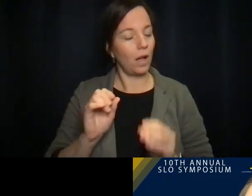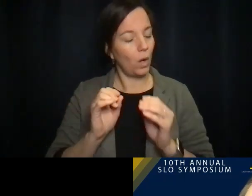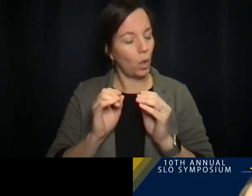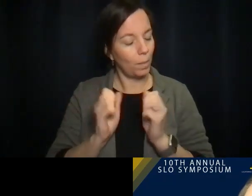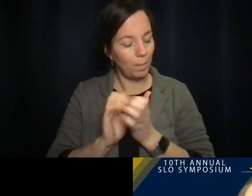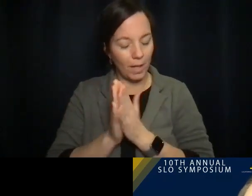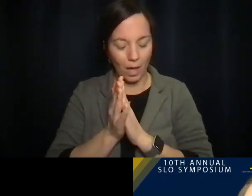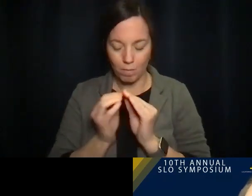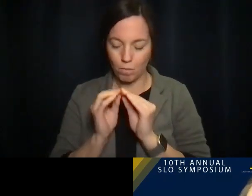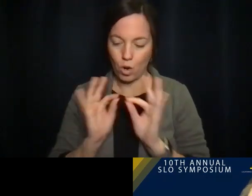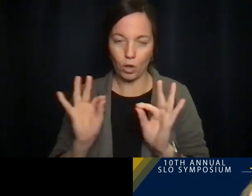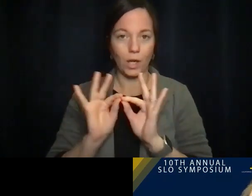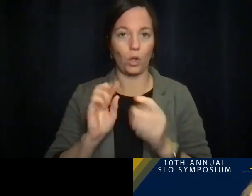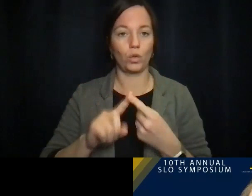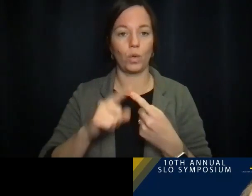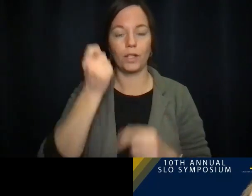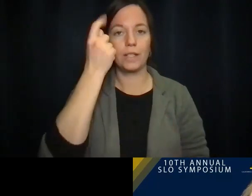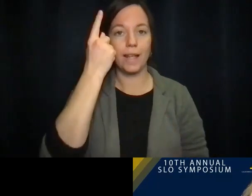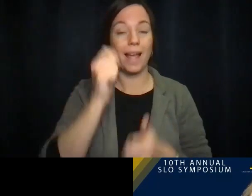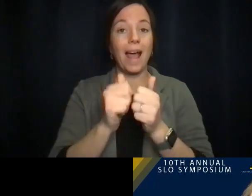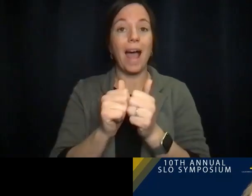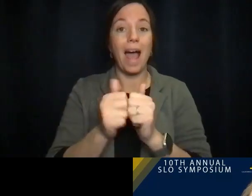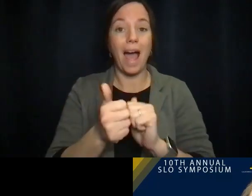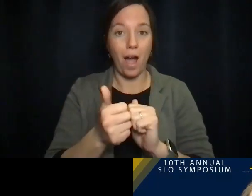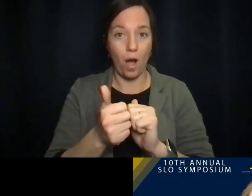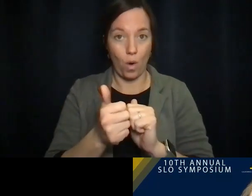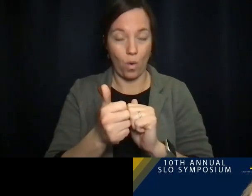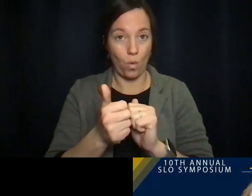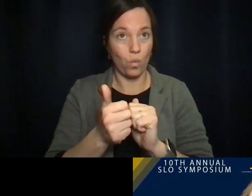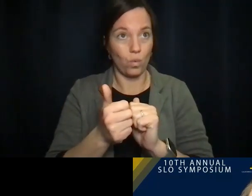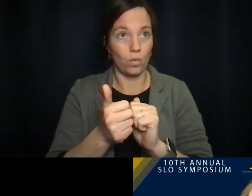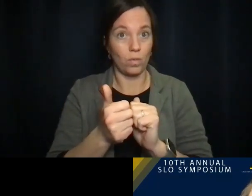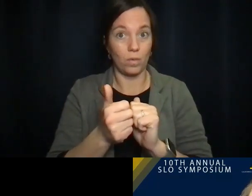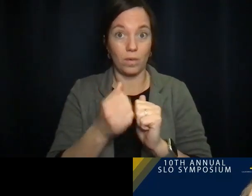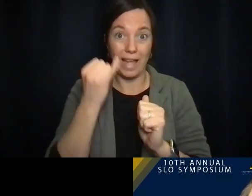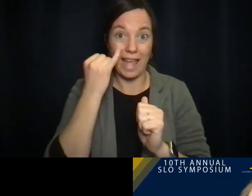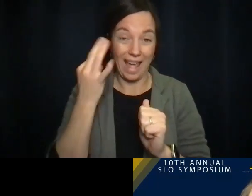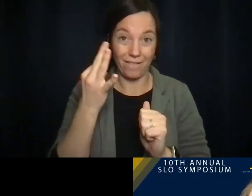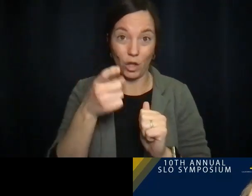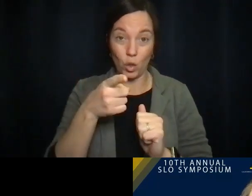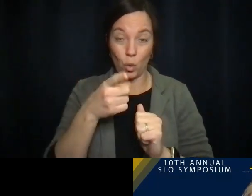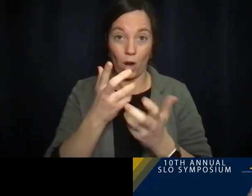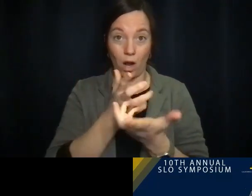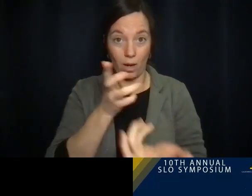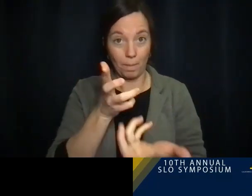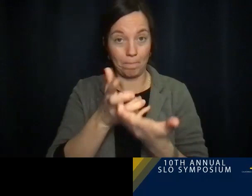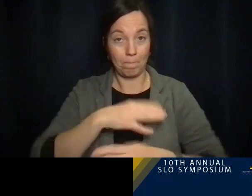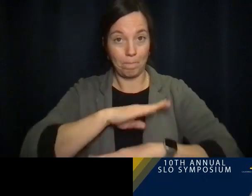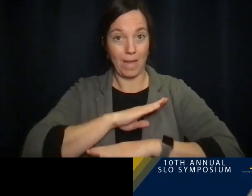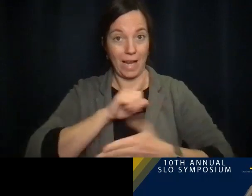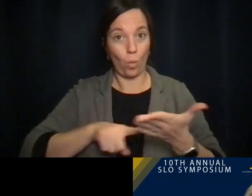to understanding how well you're meeting what your students need you to